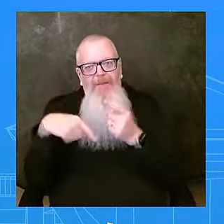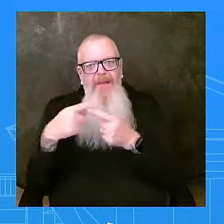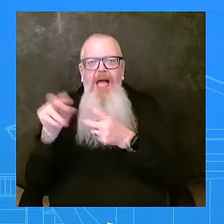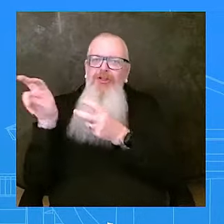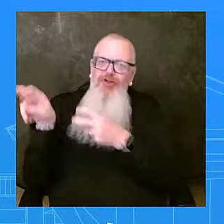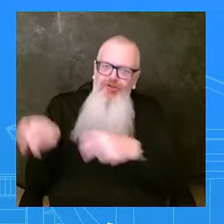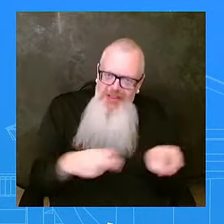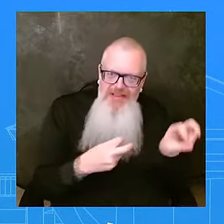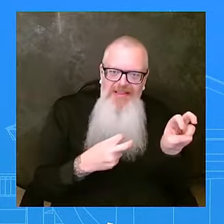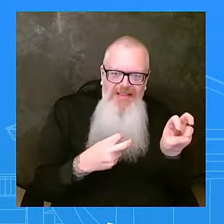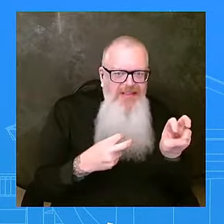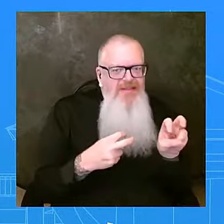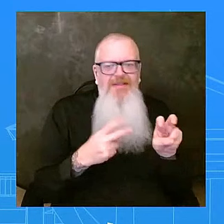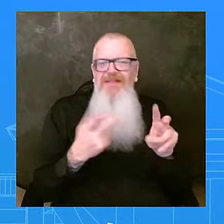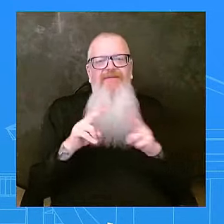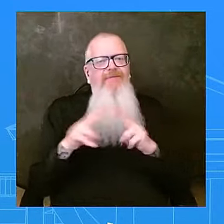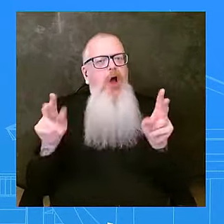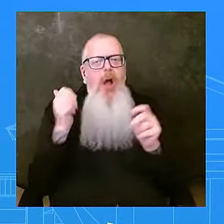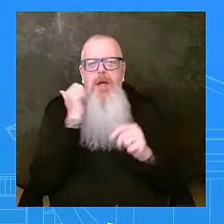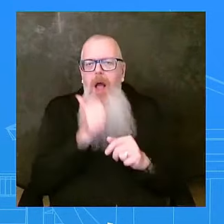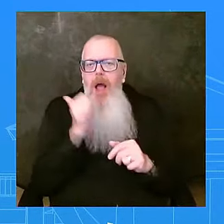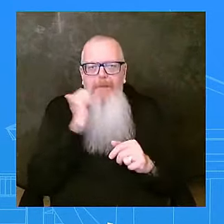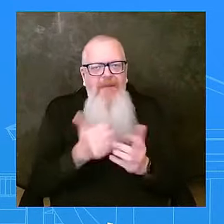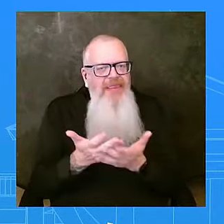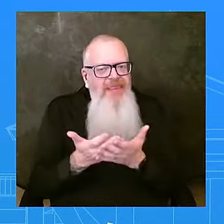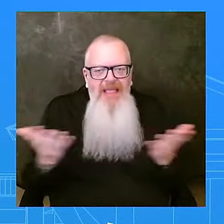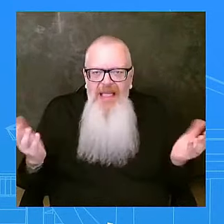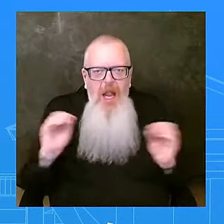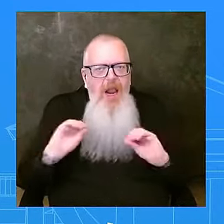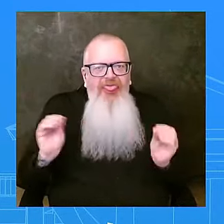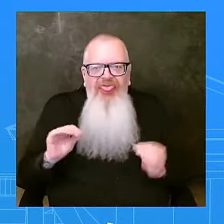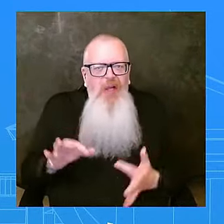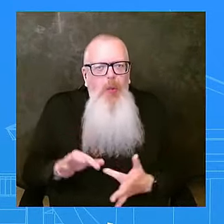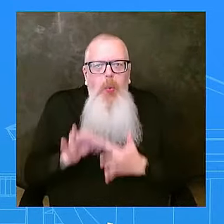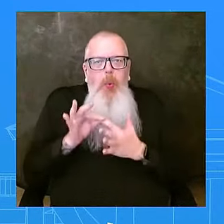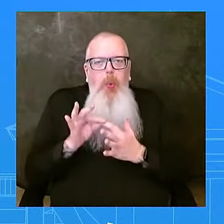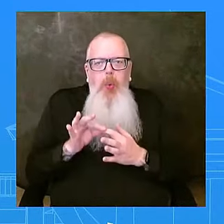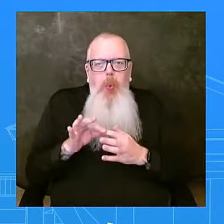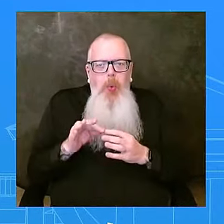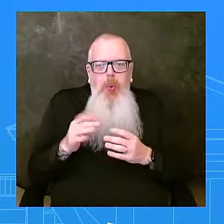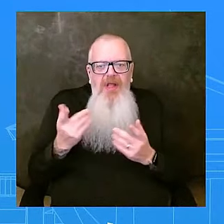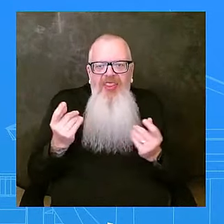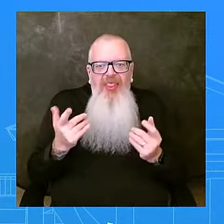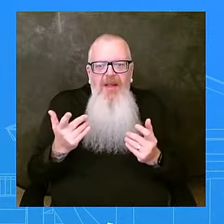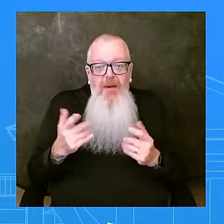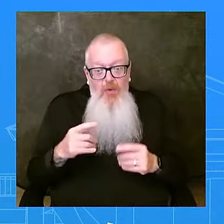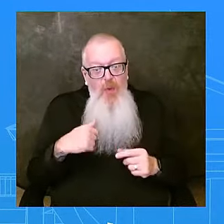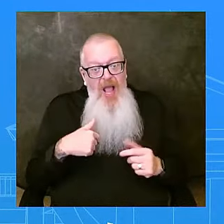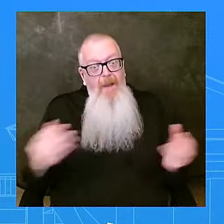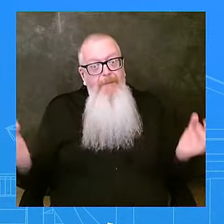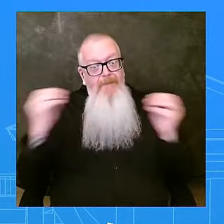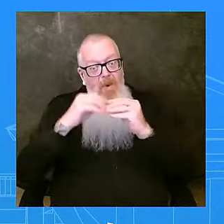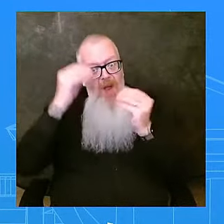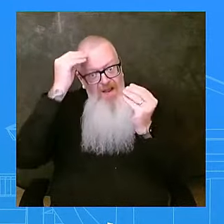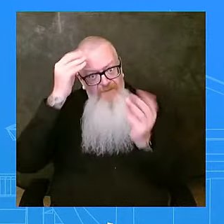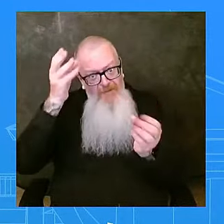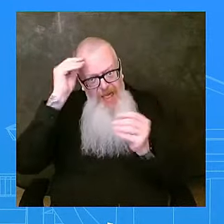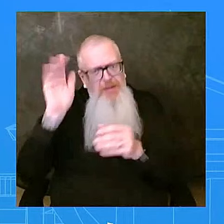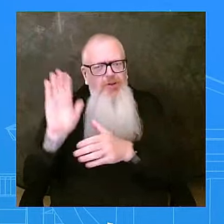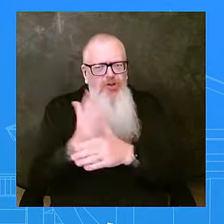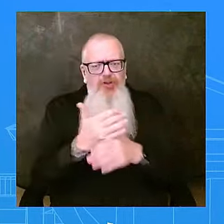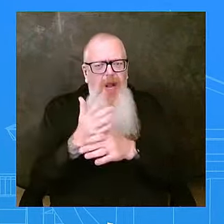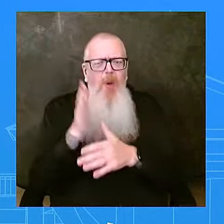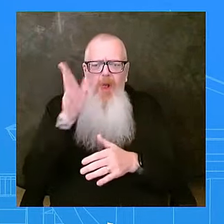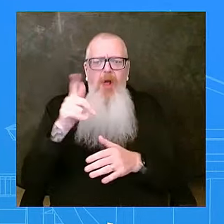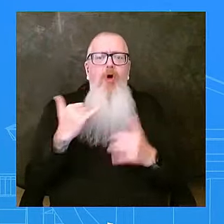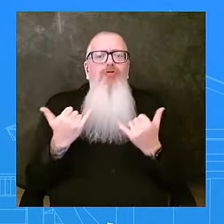there. I'm sure we will have more to share to your question, but you know, the president, look, when